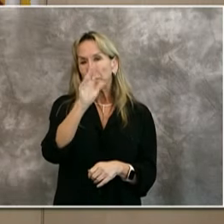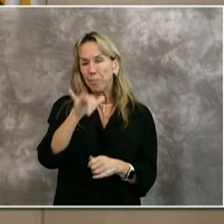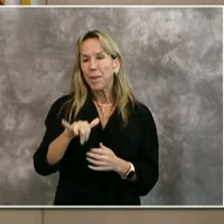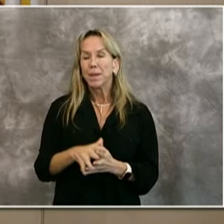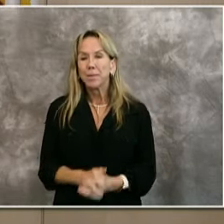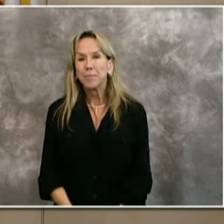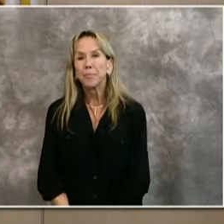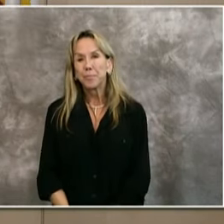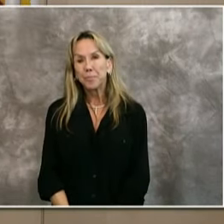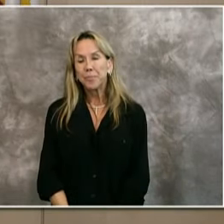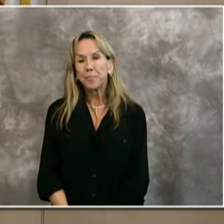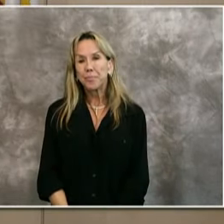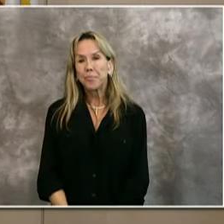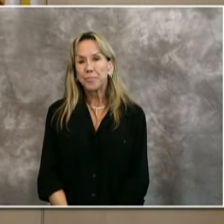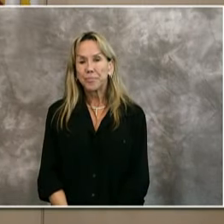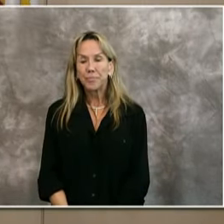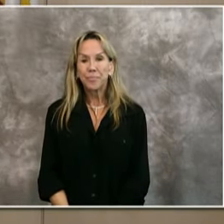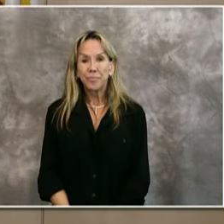San Diego County.